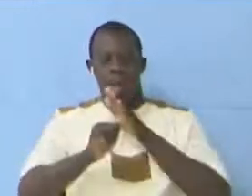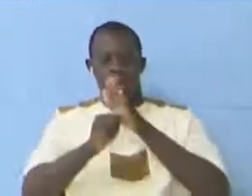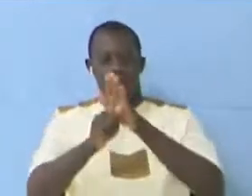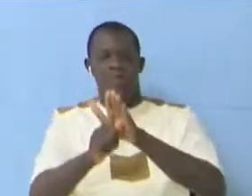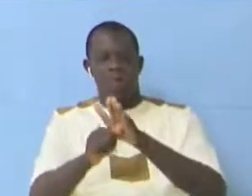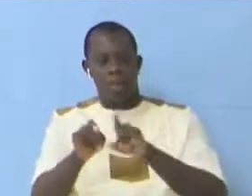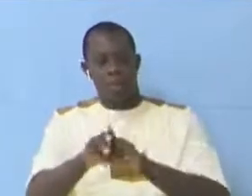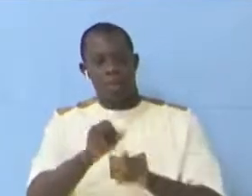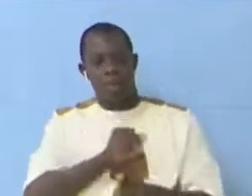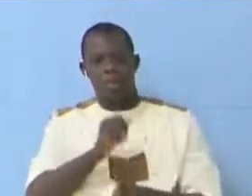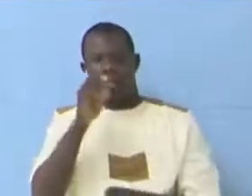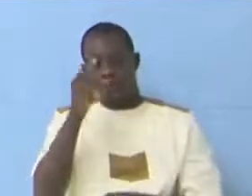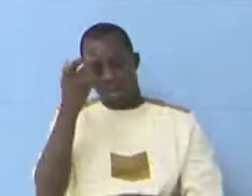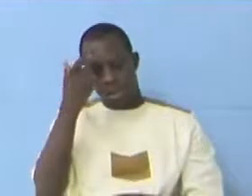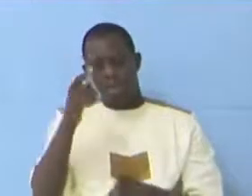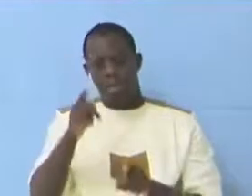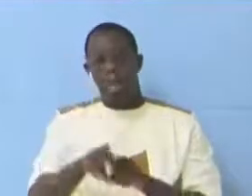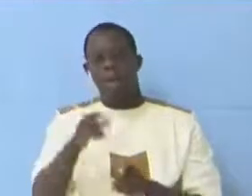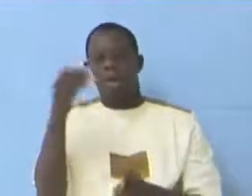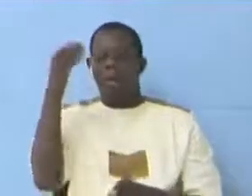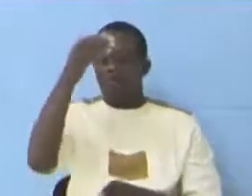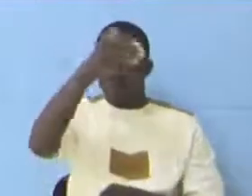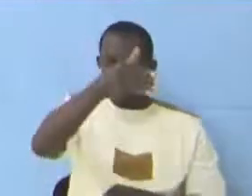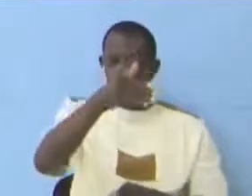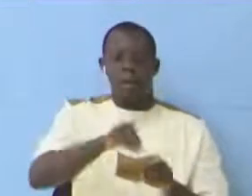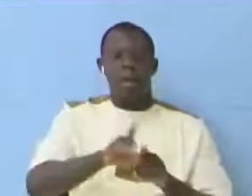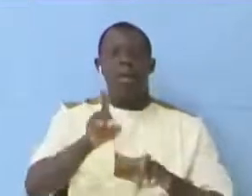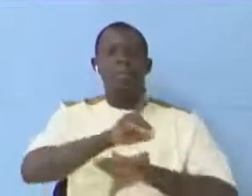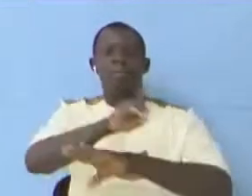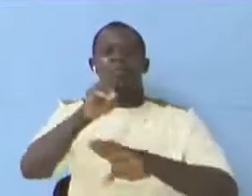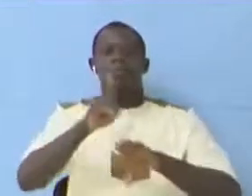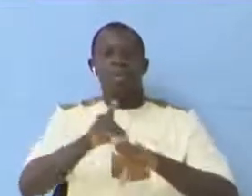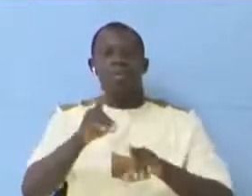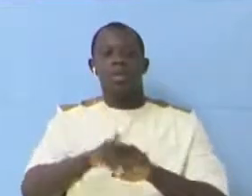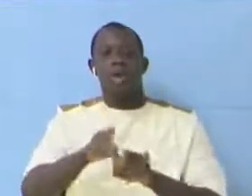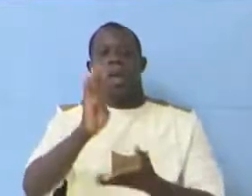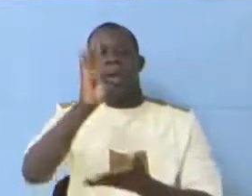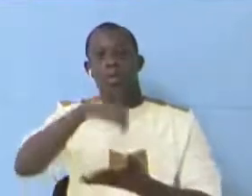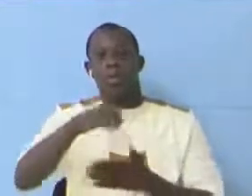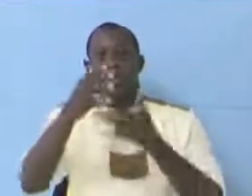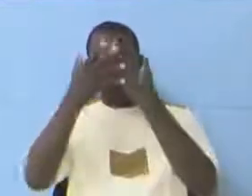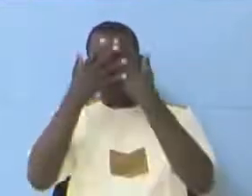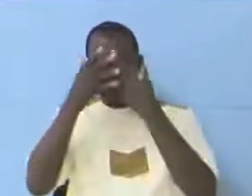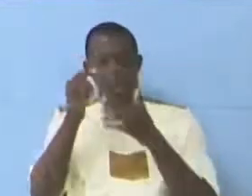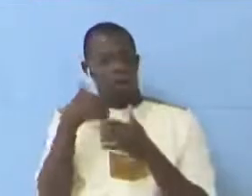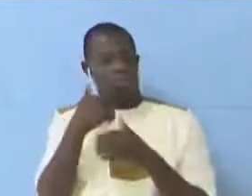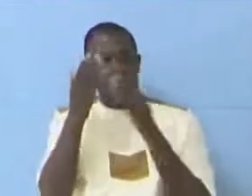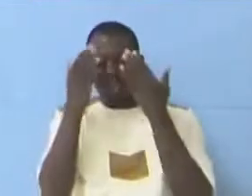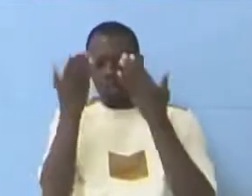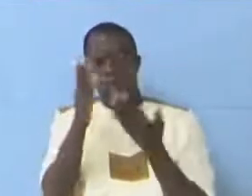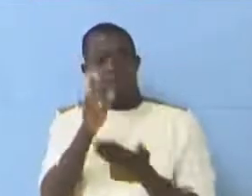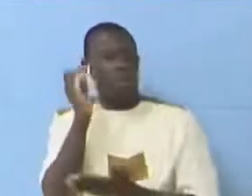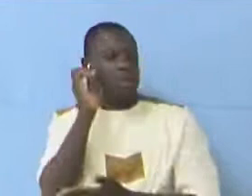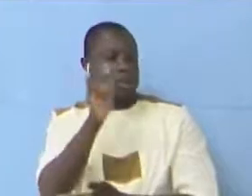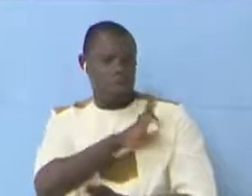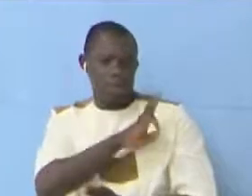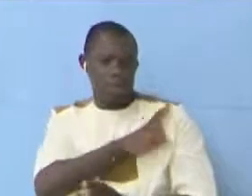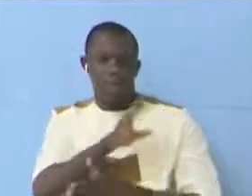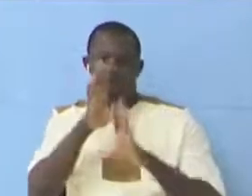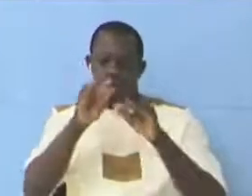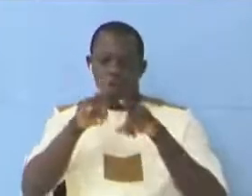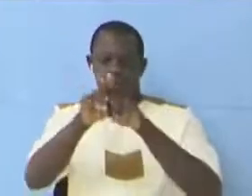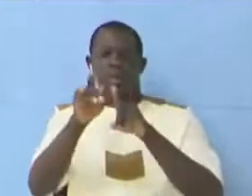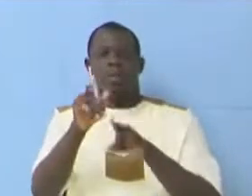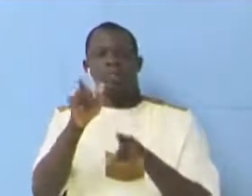She came to Mile 2. I'm not sure whether my sister spoke to her, but I had no idea. She visited me once and said, there